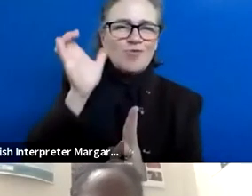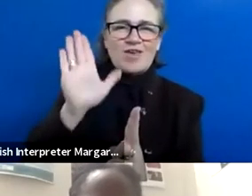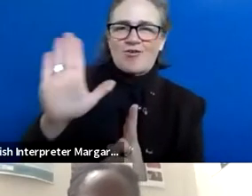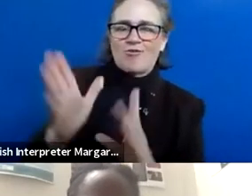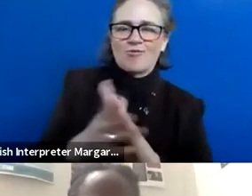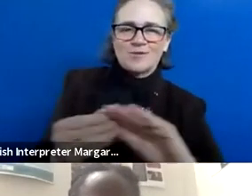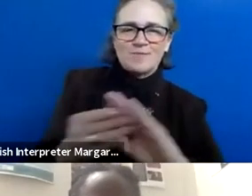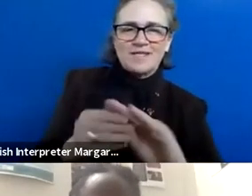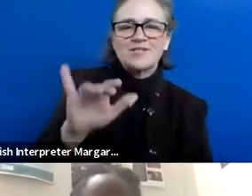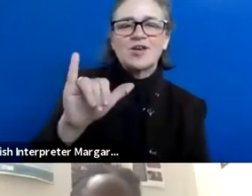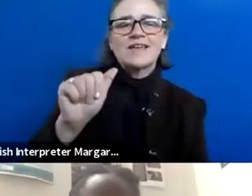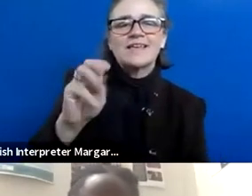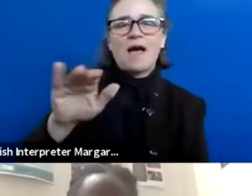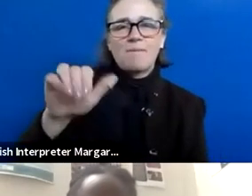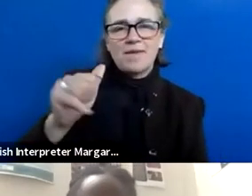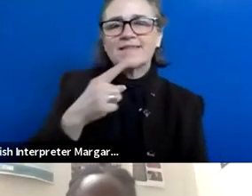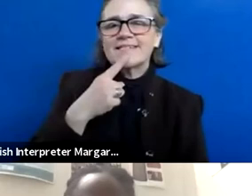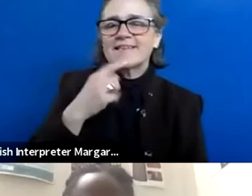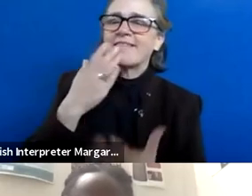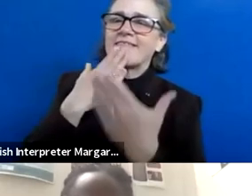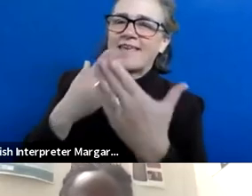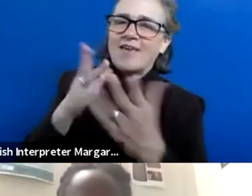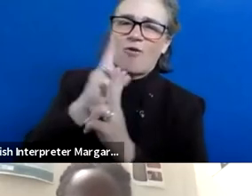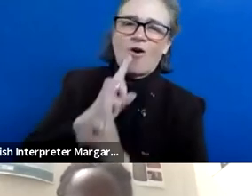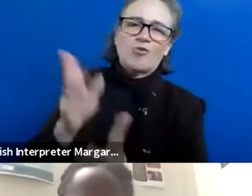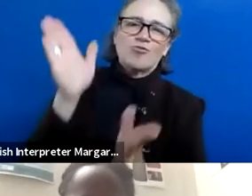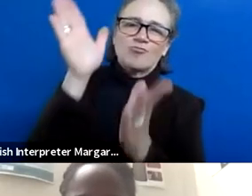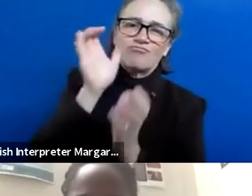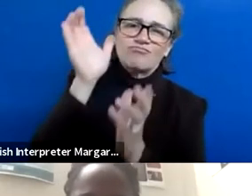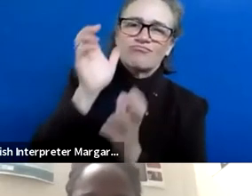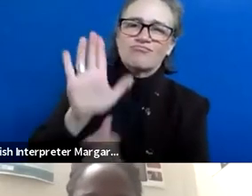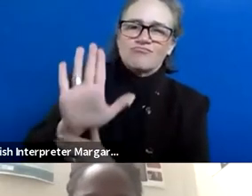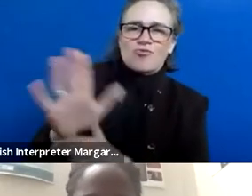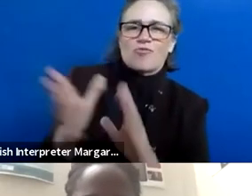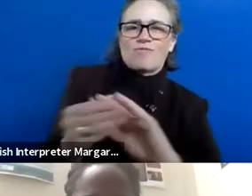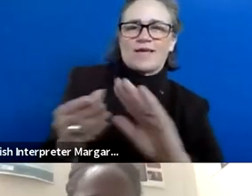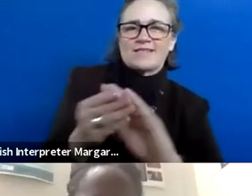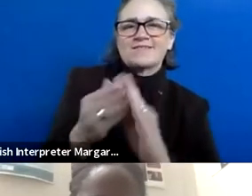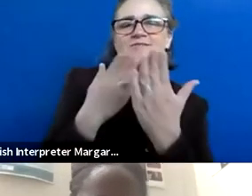Thank you so much. Thank you. Thank you. Pa'lante, pa'lante, pa'lante.